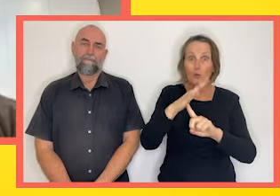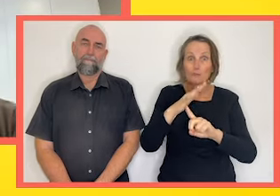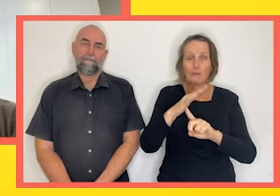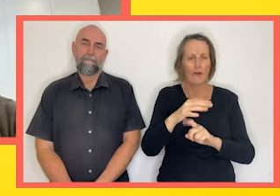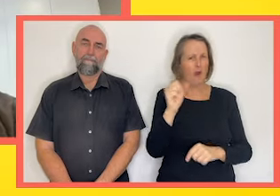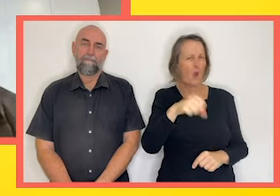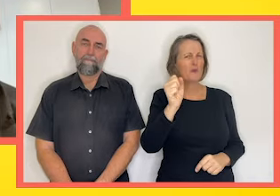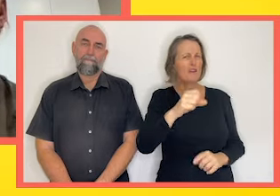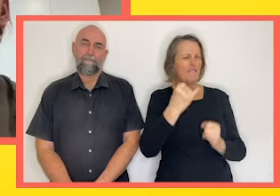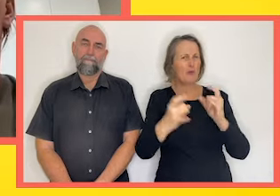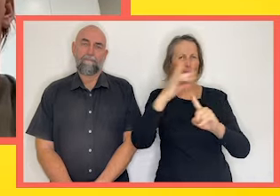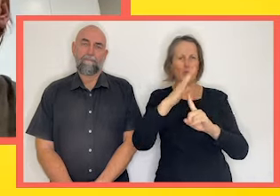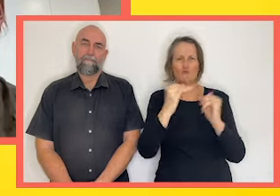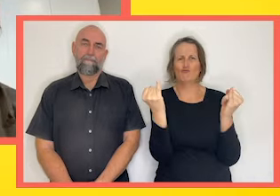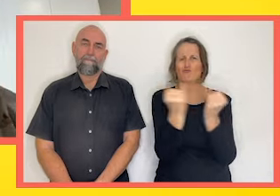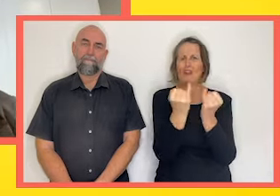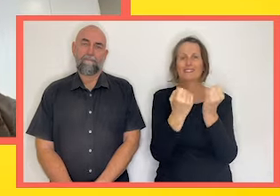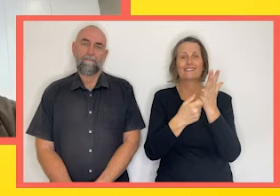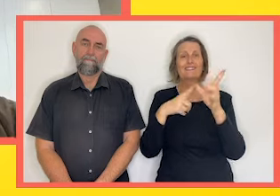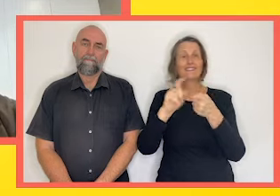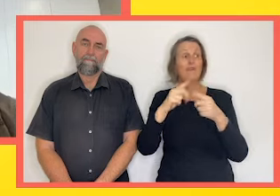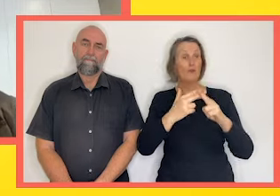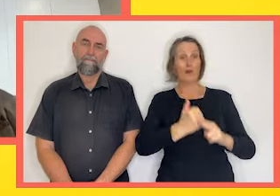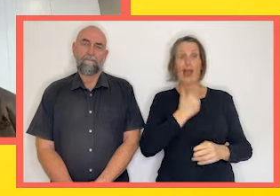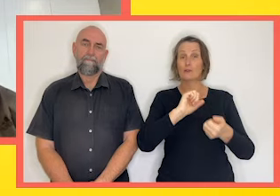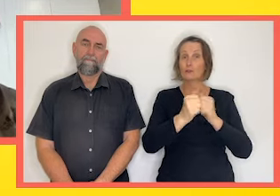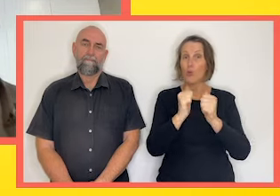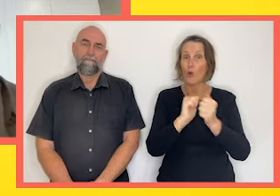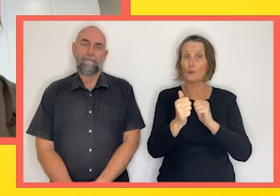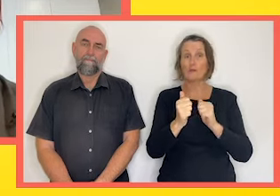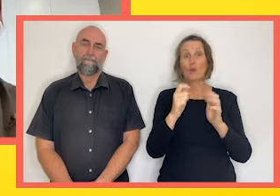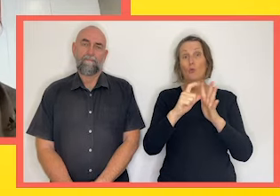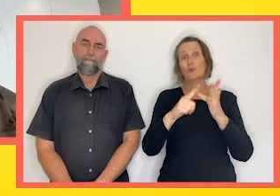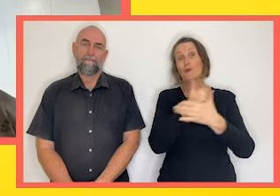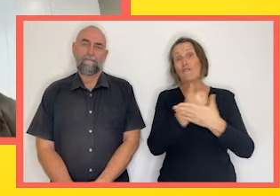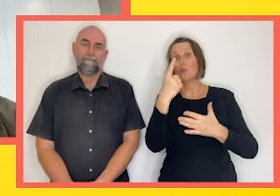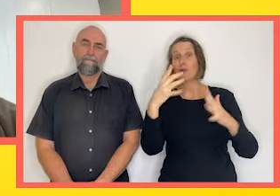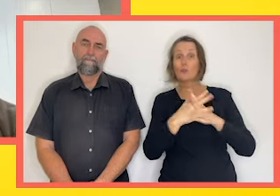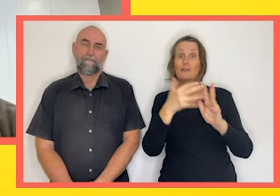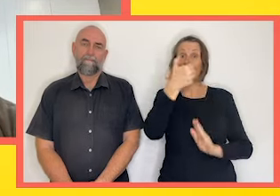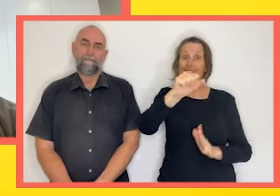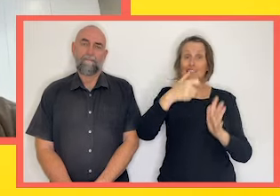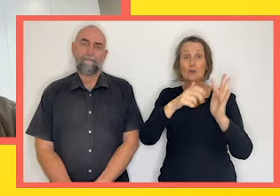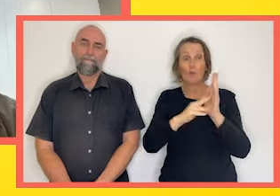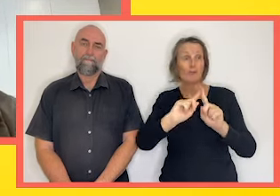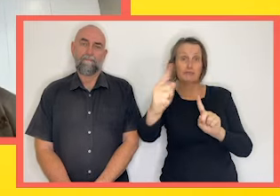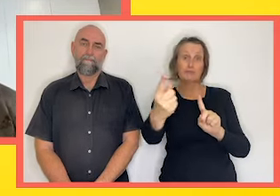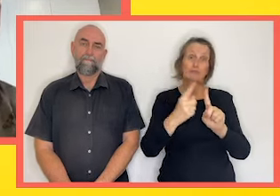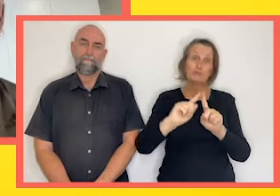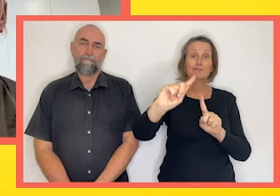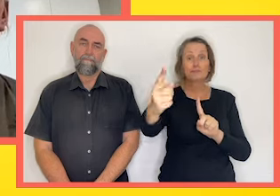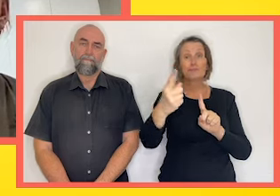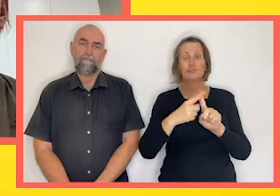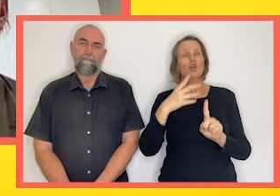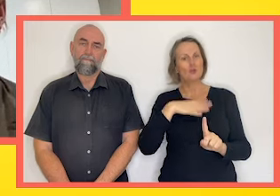Oh, so very important. I think as a sport where we do 60 kilometers a week, you got to learn how to race